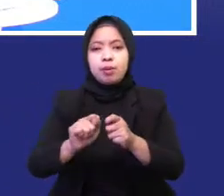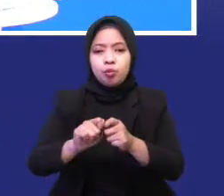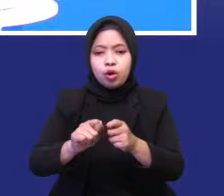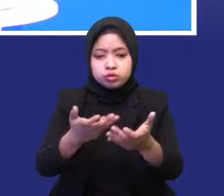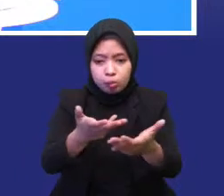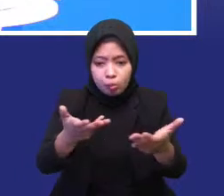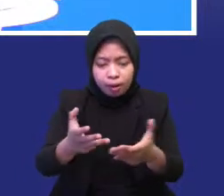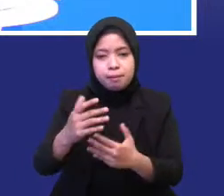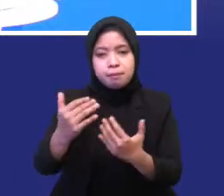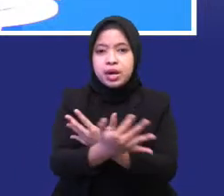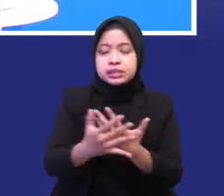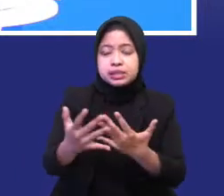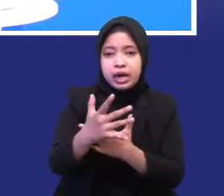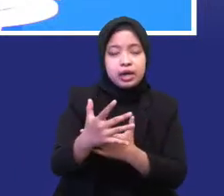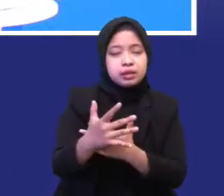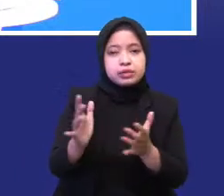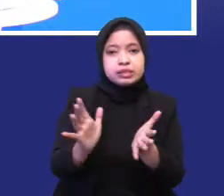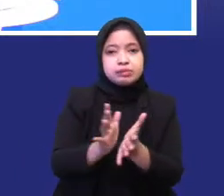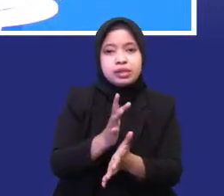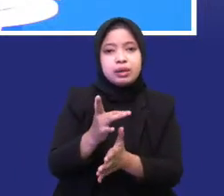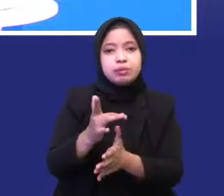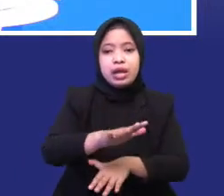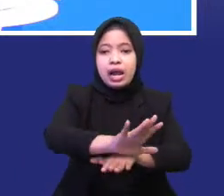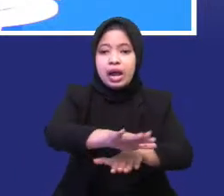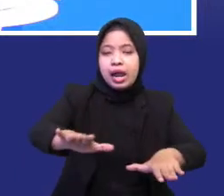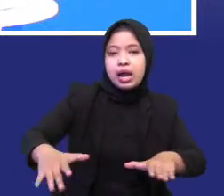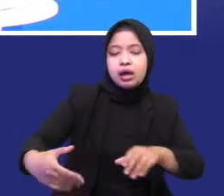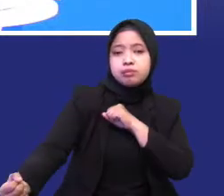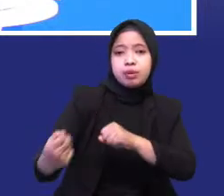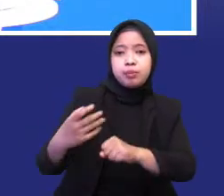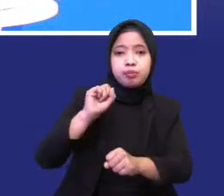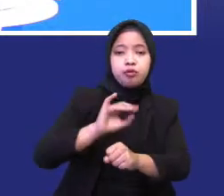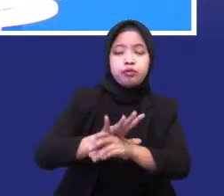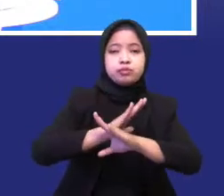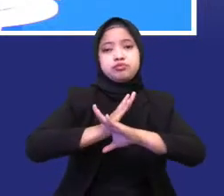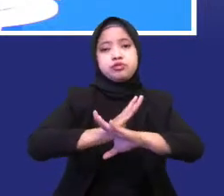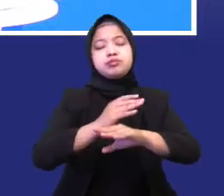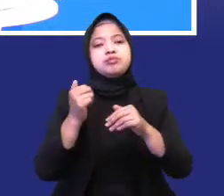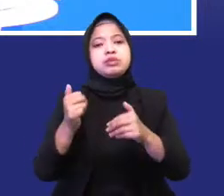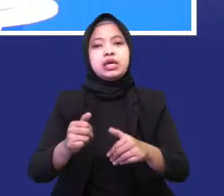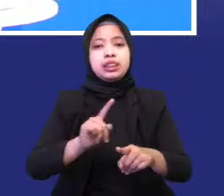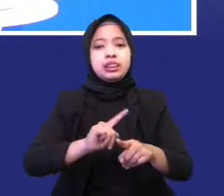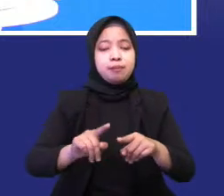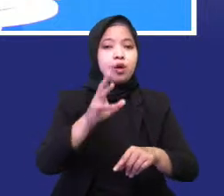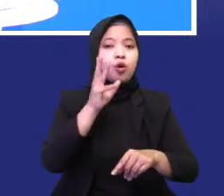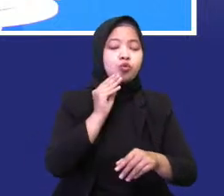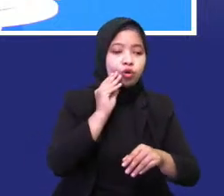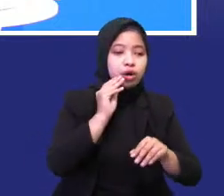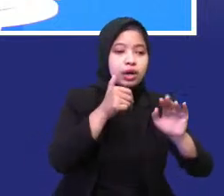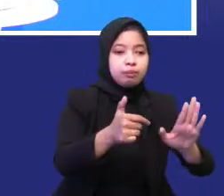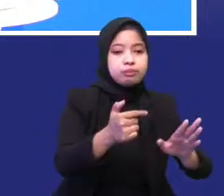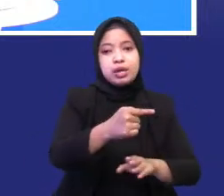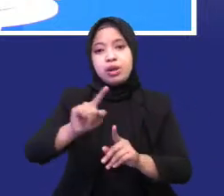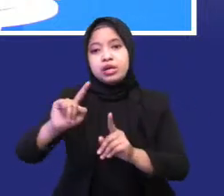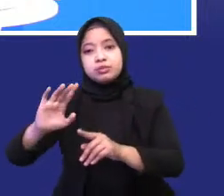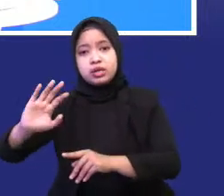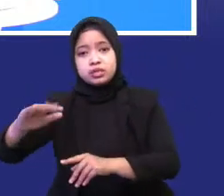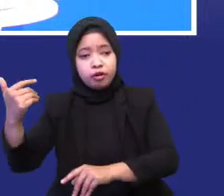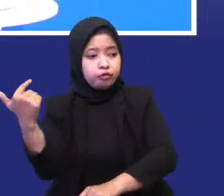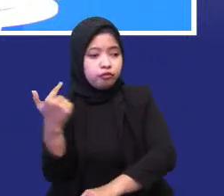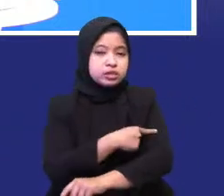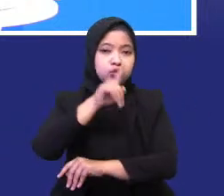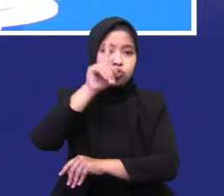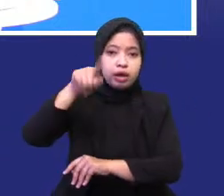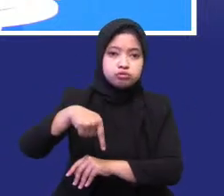stocks are available for the children above 6 up to the 17th. But